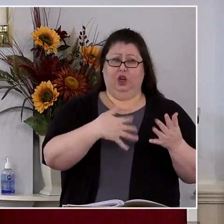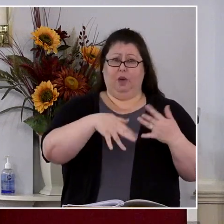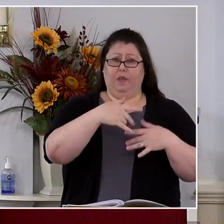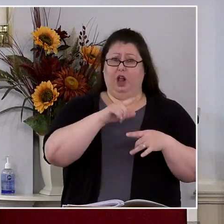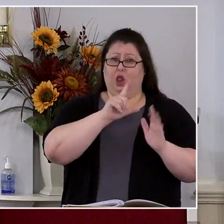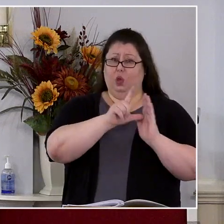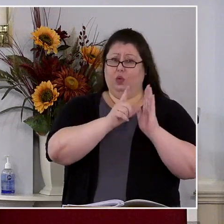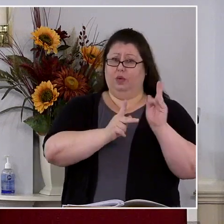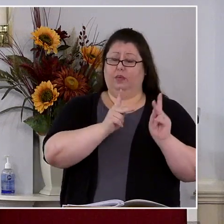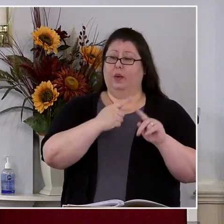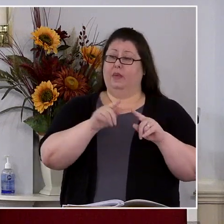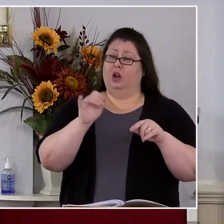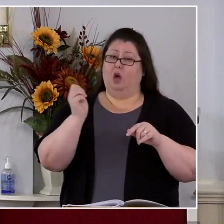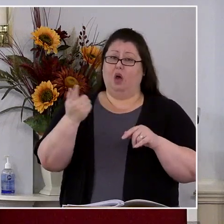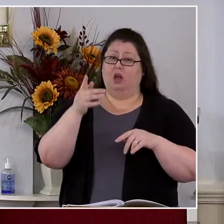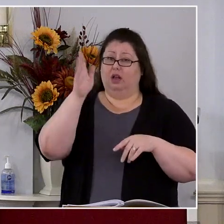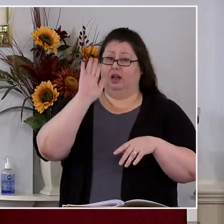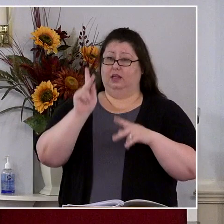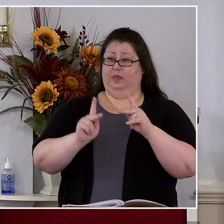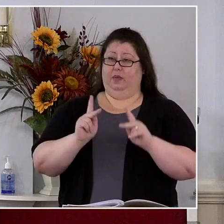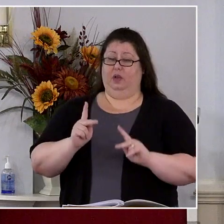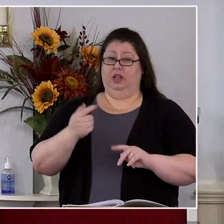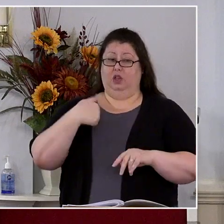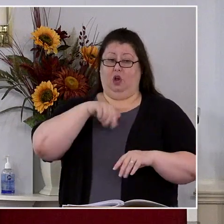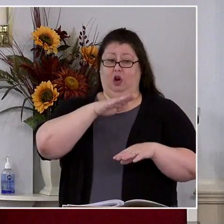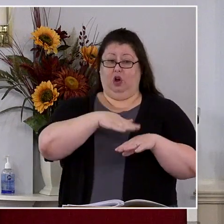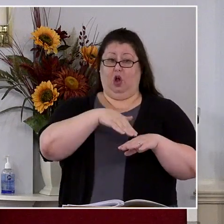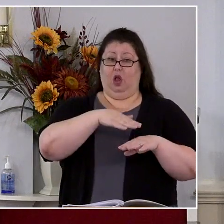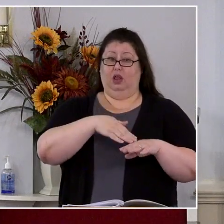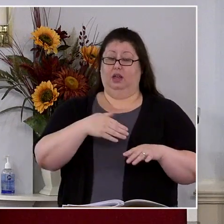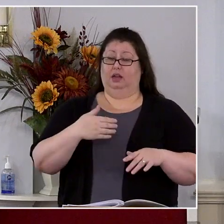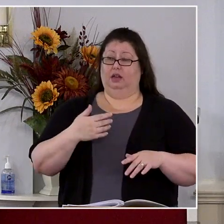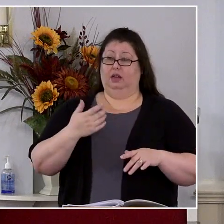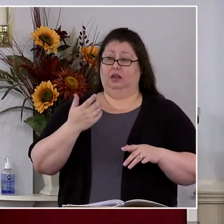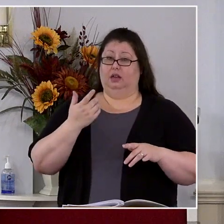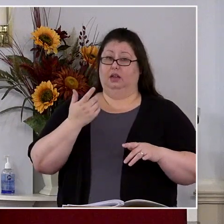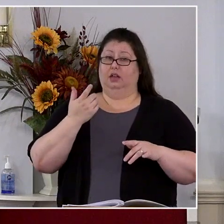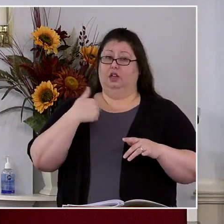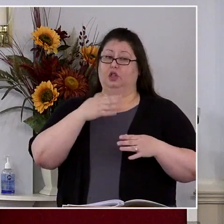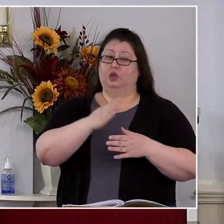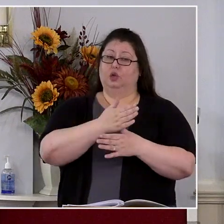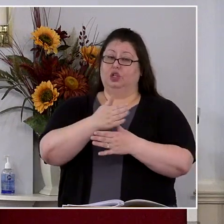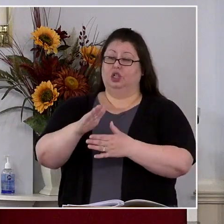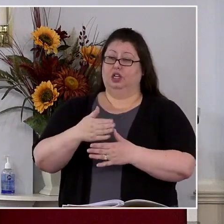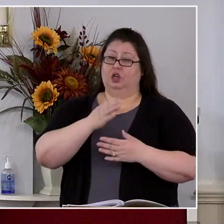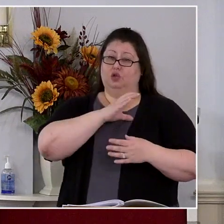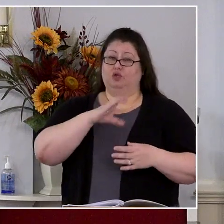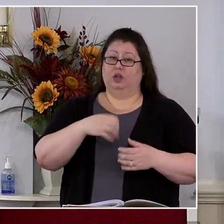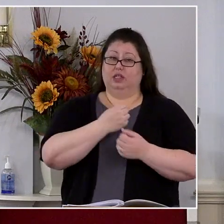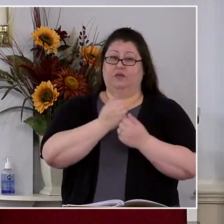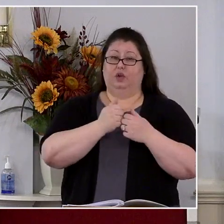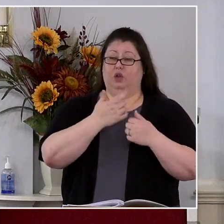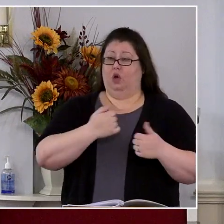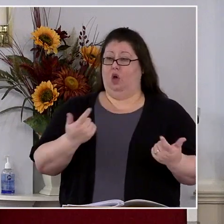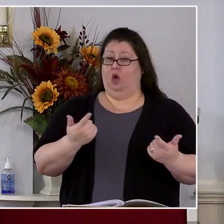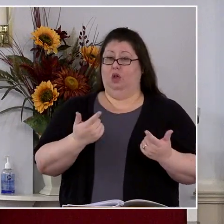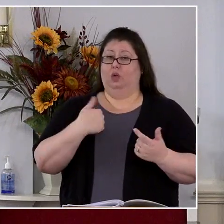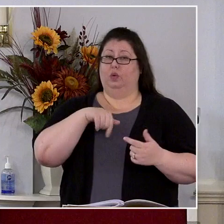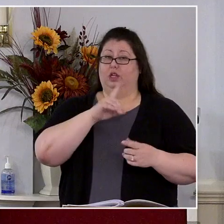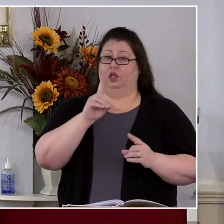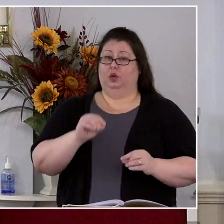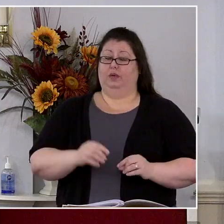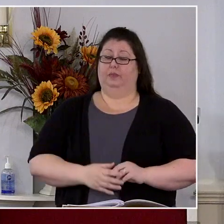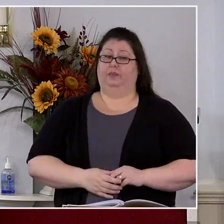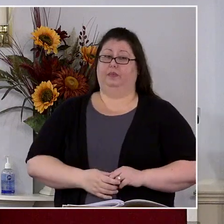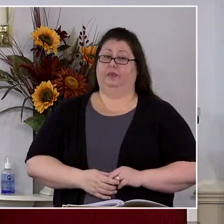of God's people. It is our calling to share Christ's love in all we do.